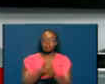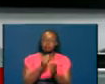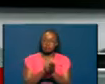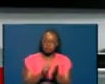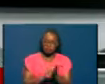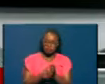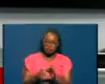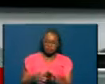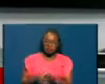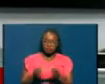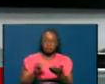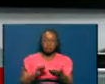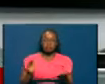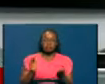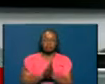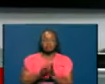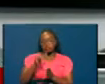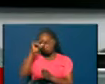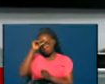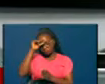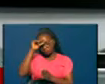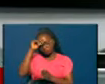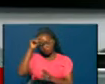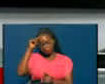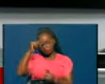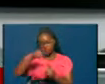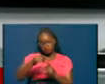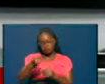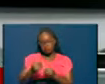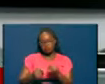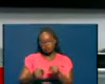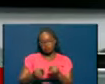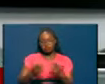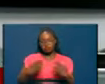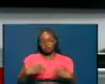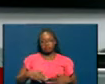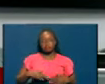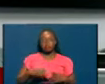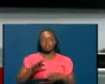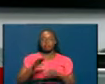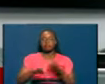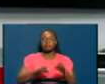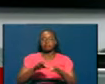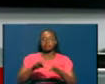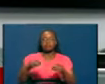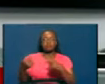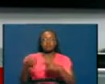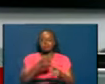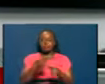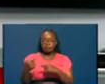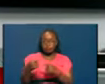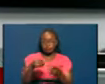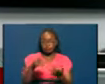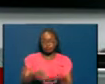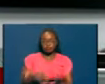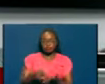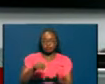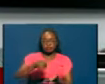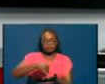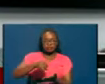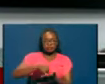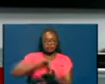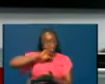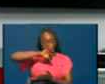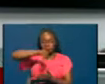collaborate more with governments in efforts to end human wildlife conflicts, especially those involving elephants. Speaking